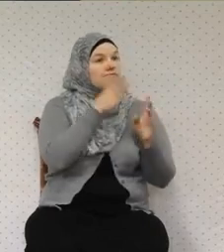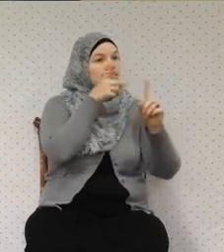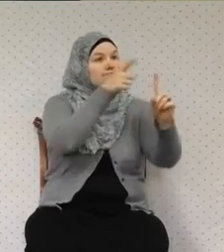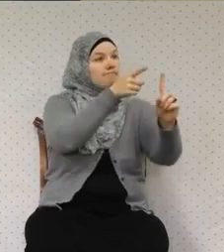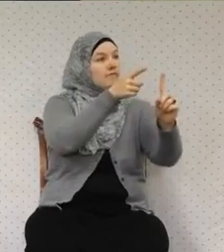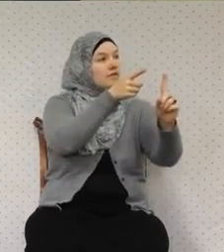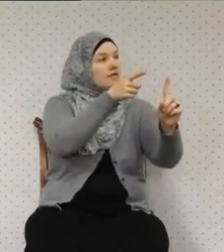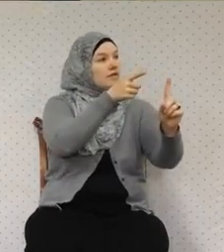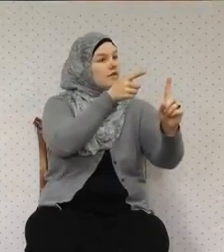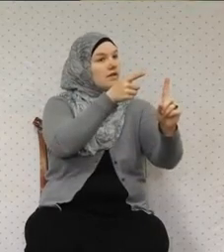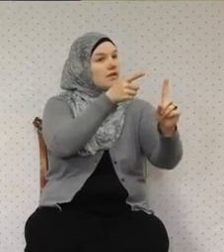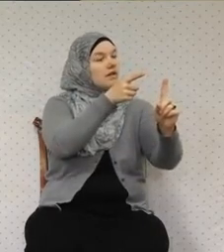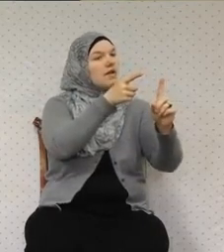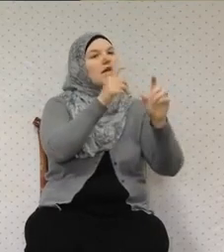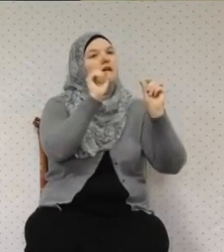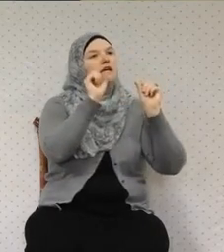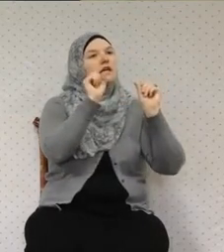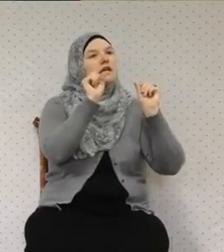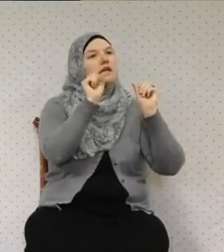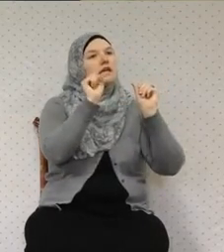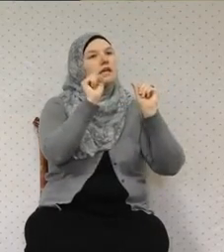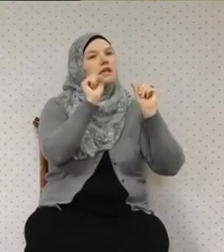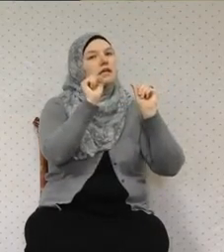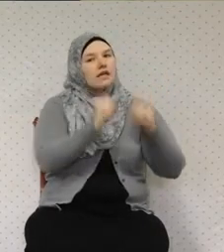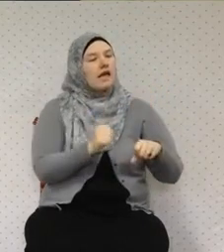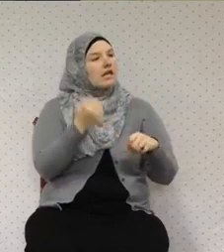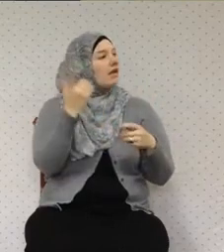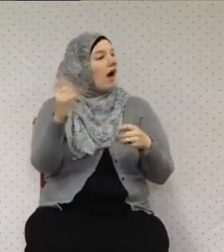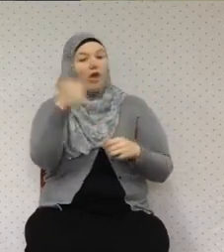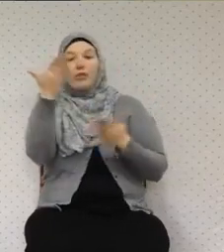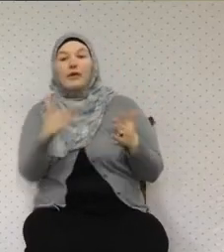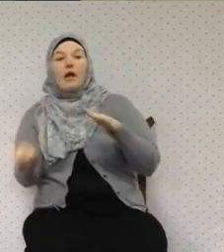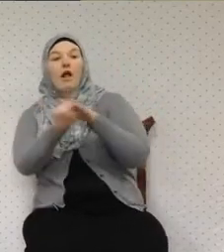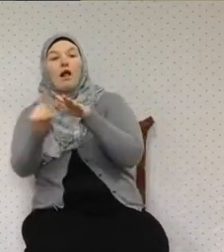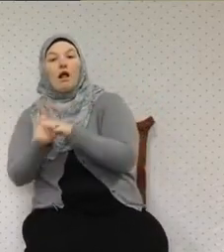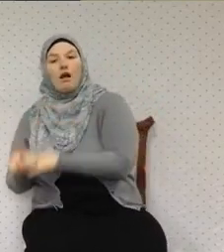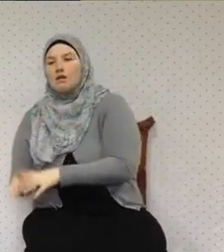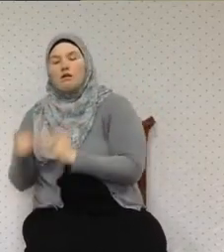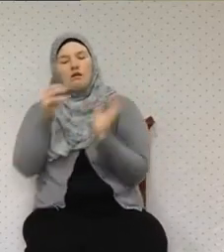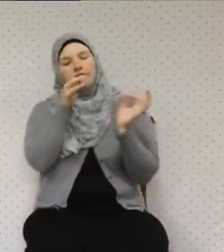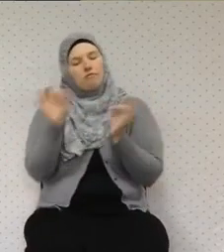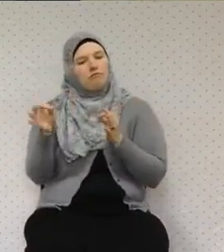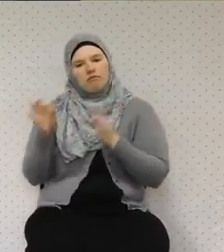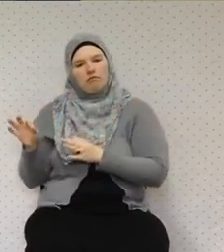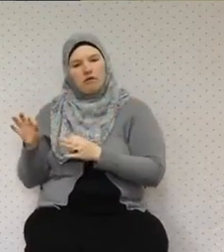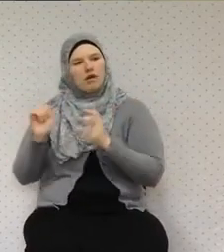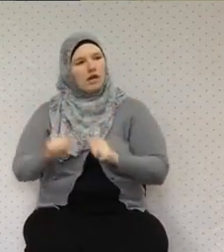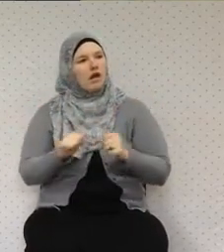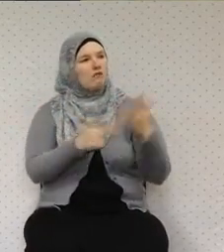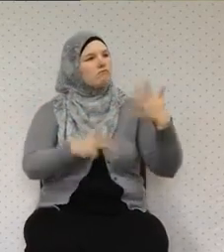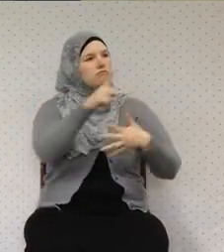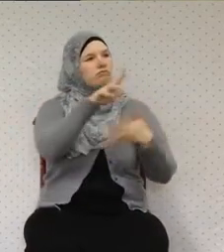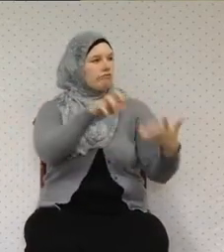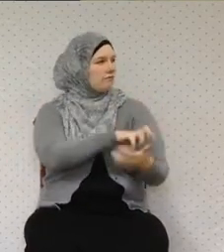by anything can at least damage your priority list. So sometimes you can have